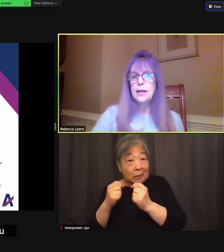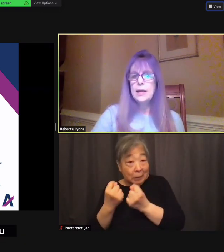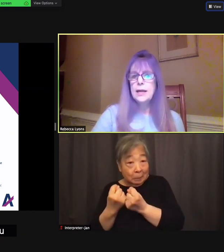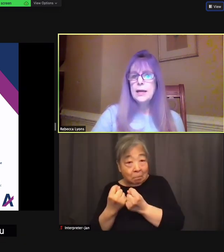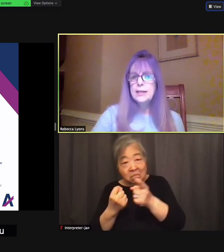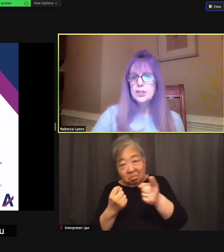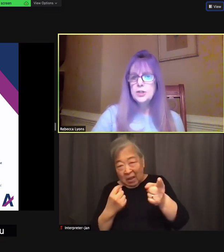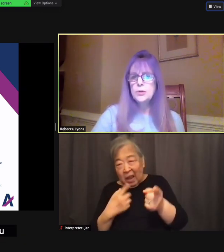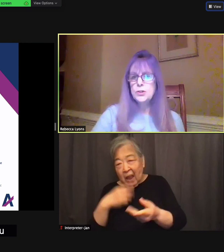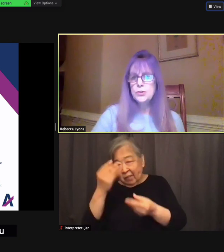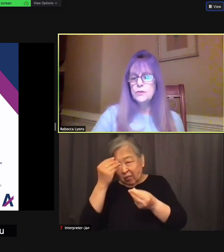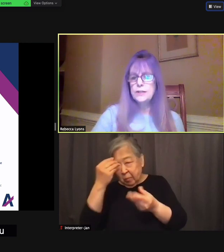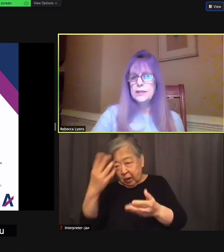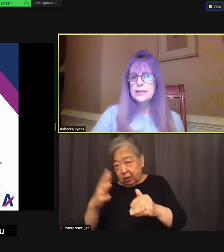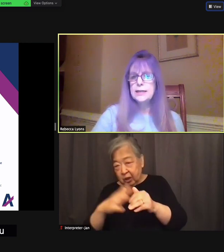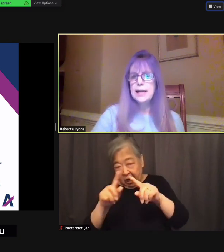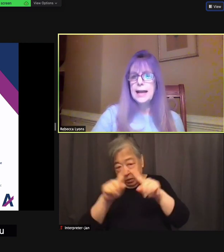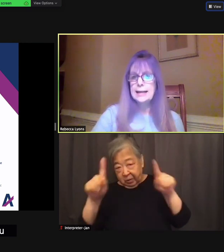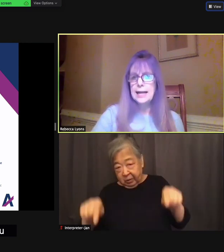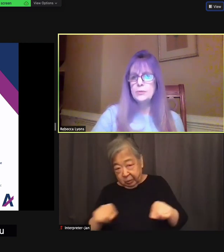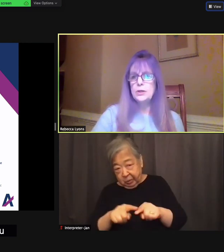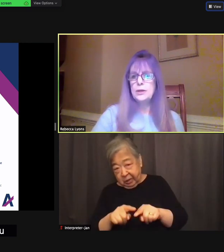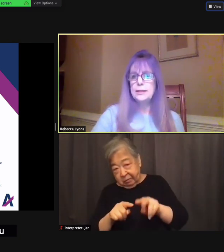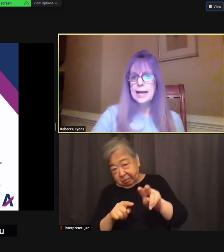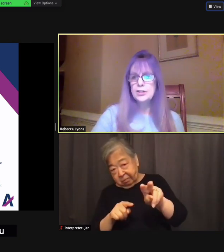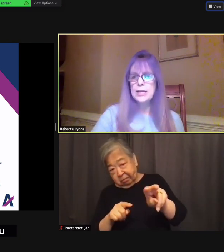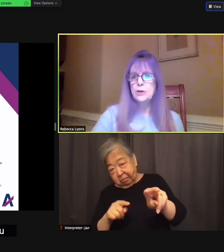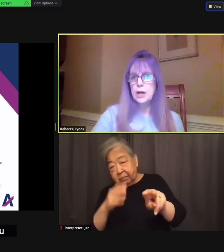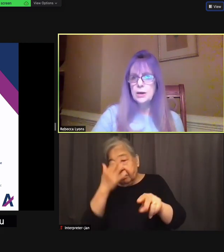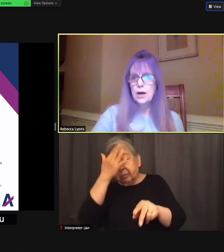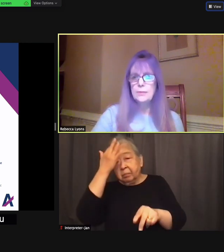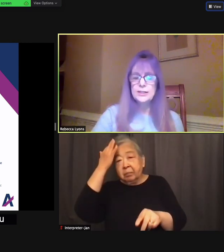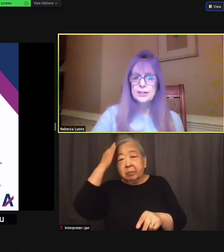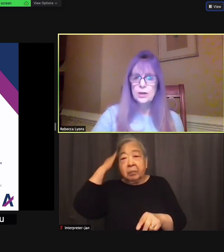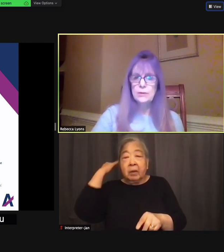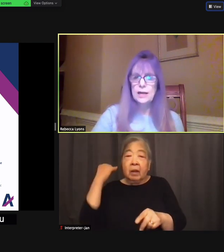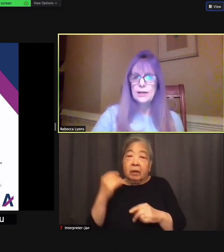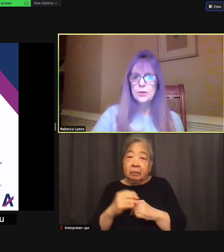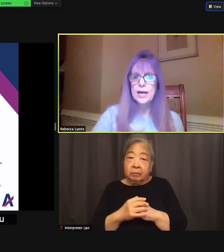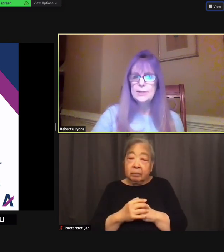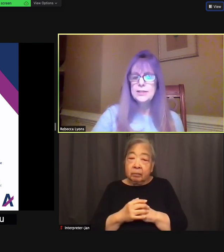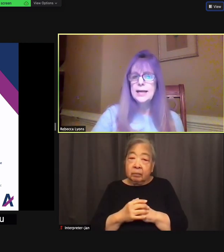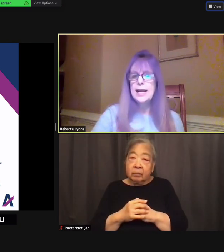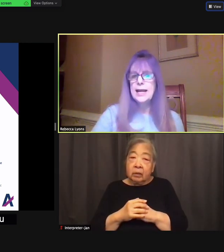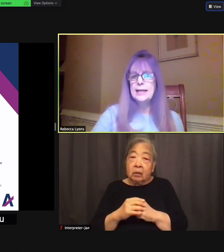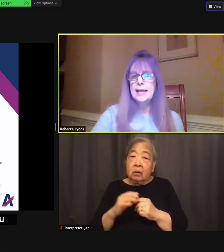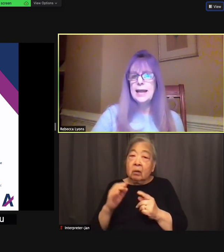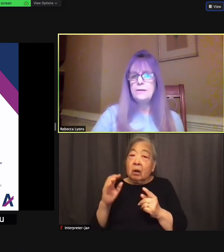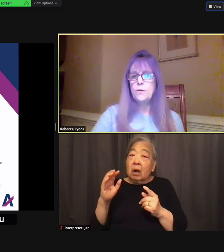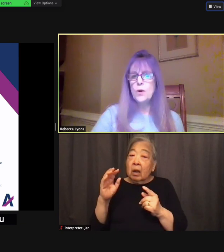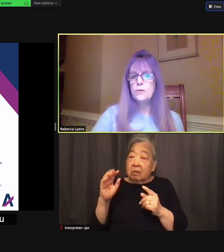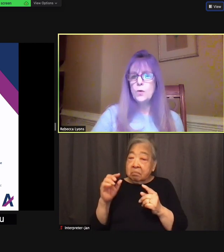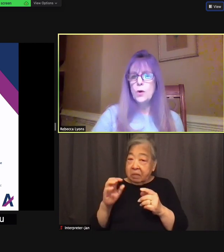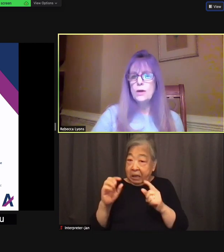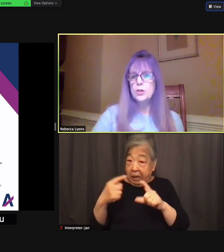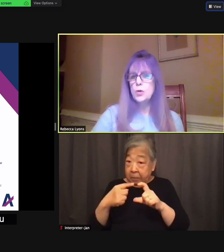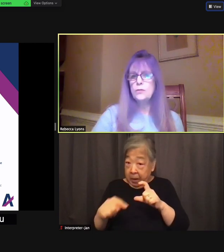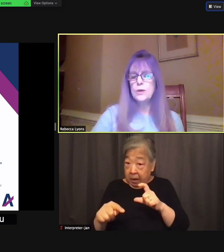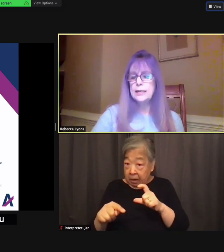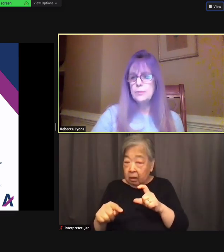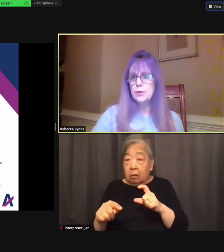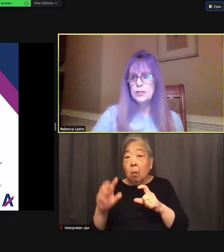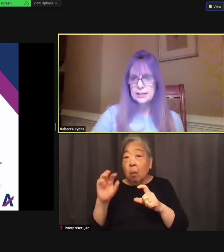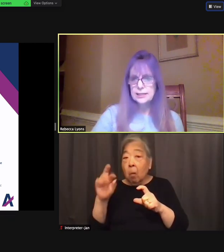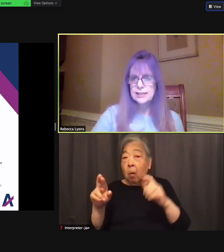able-now.com. Customer service at able-now.com is our email address, and the 844